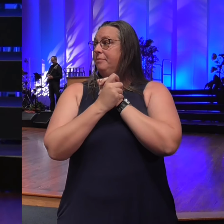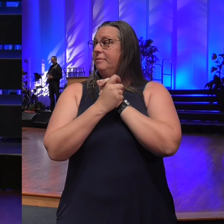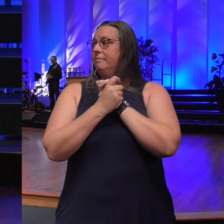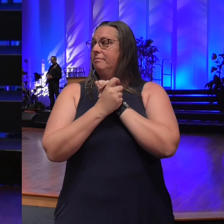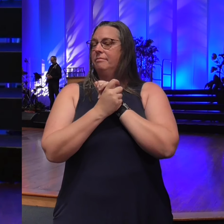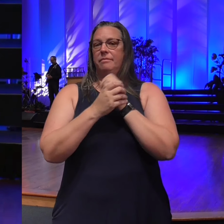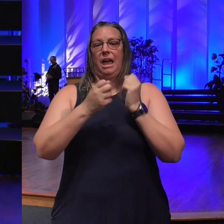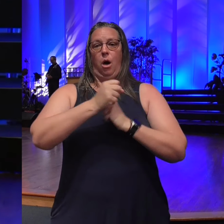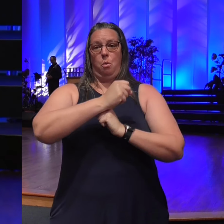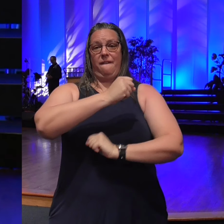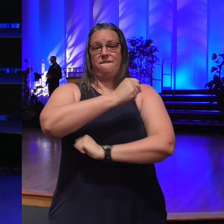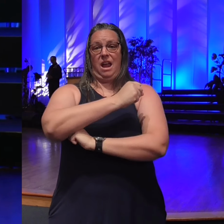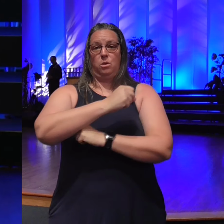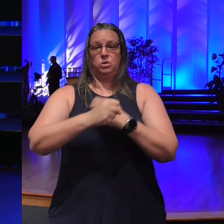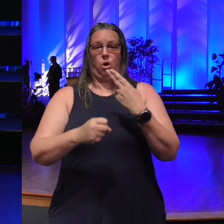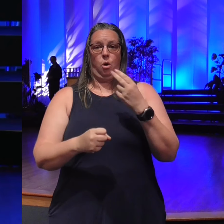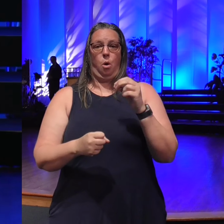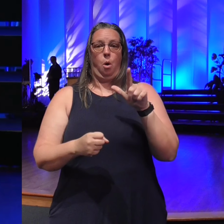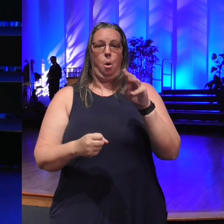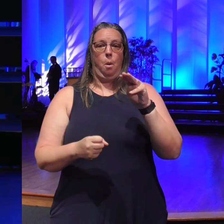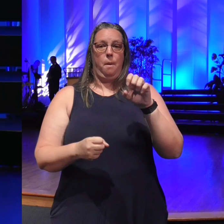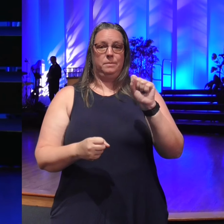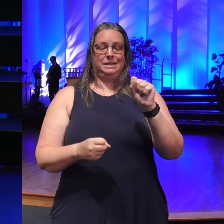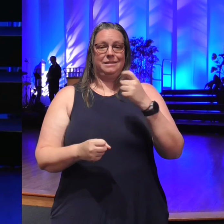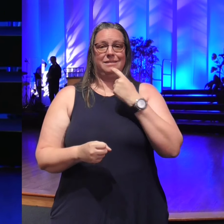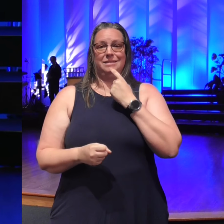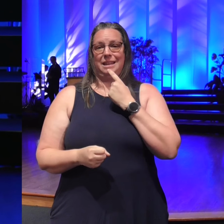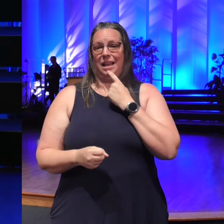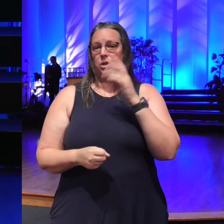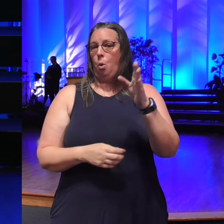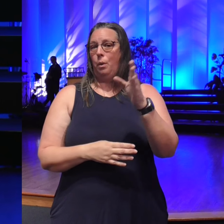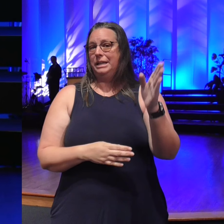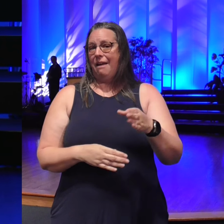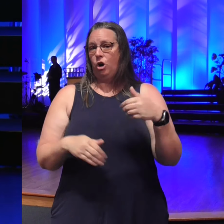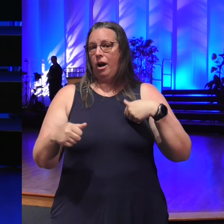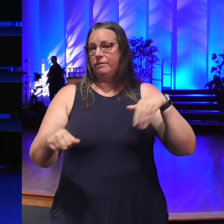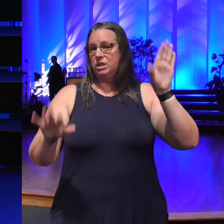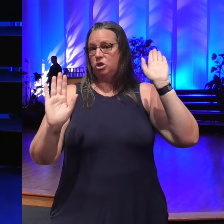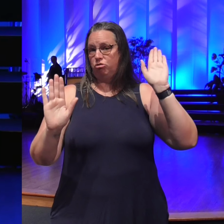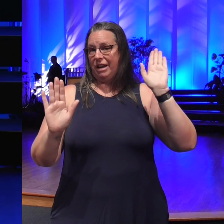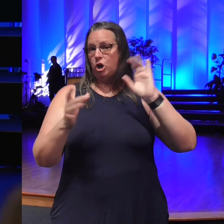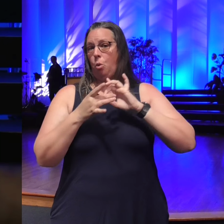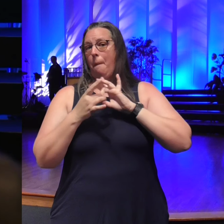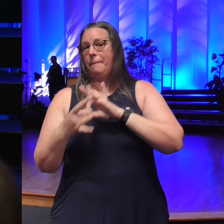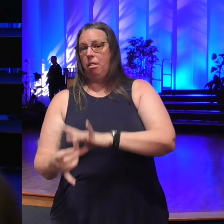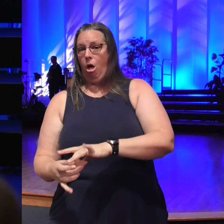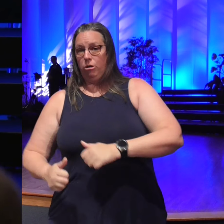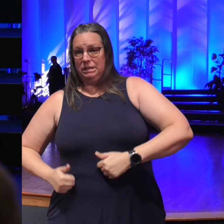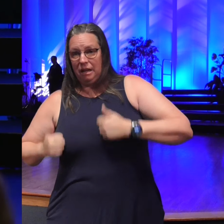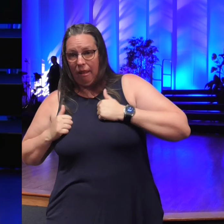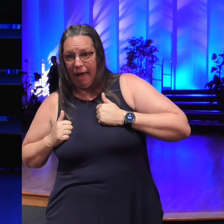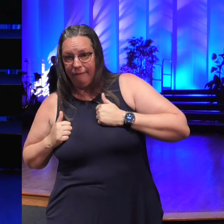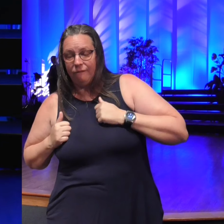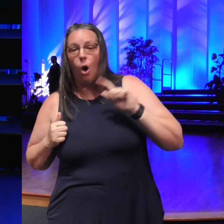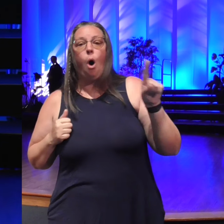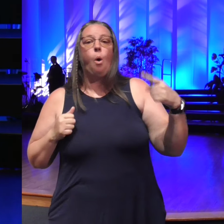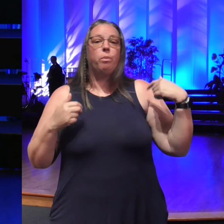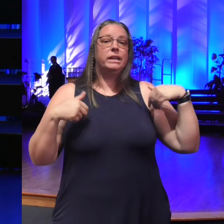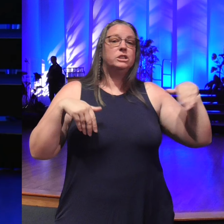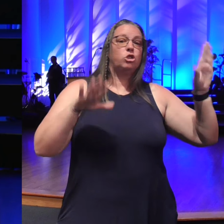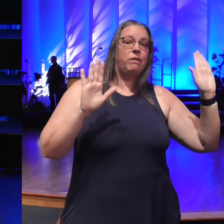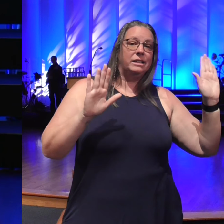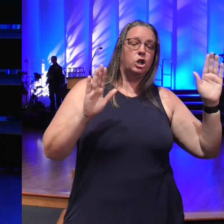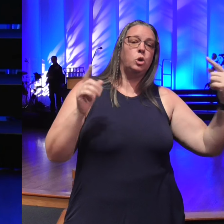Our founder, Ernest Holmes, said that we never have to surrender that which belongs to life, only that which is opposed to